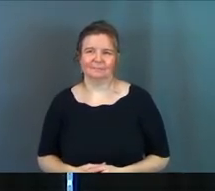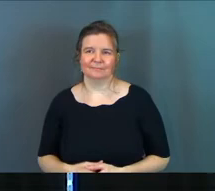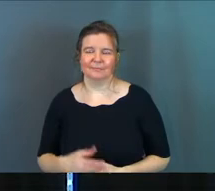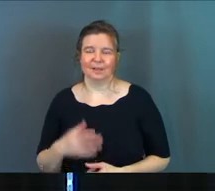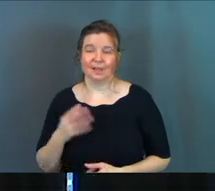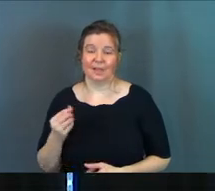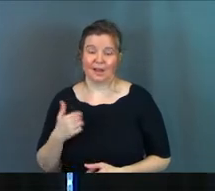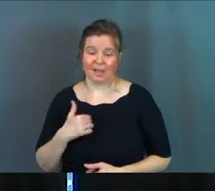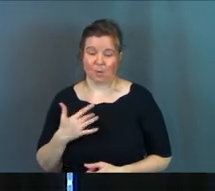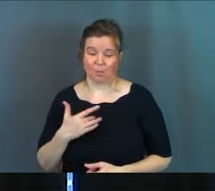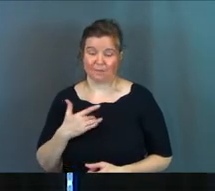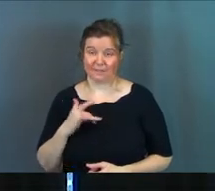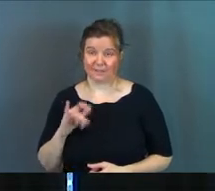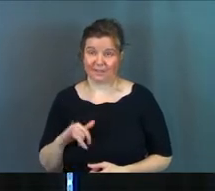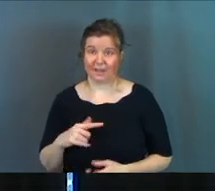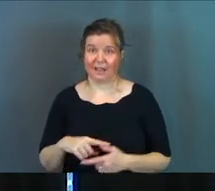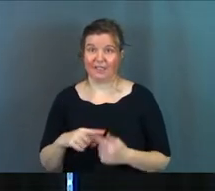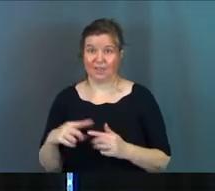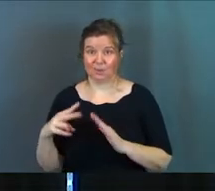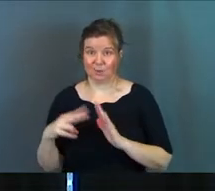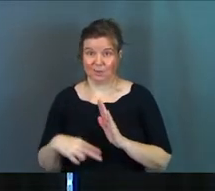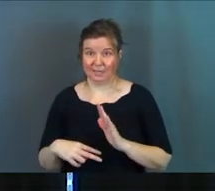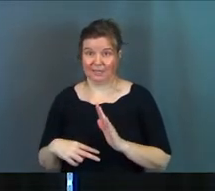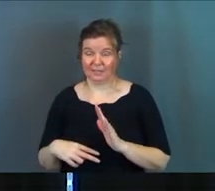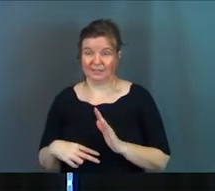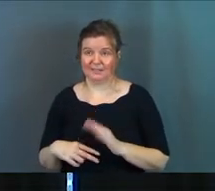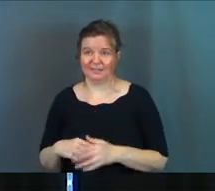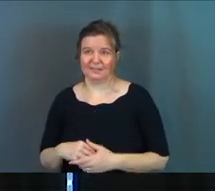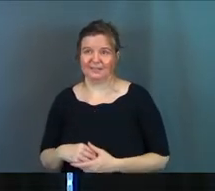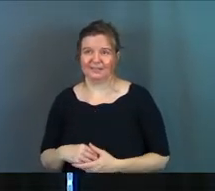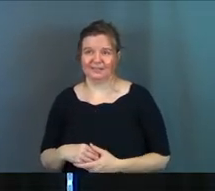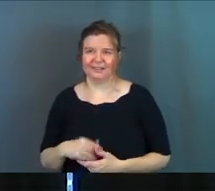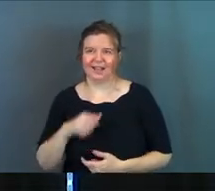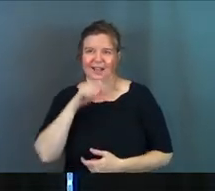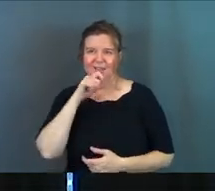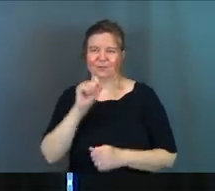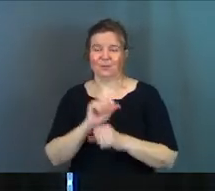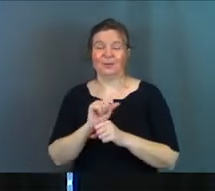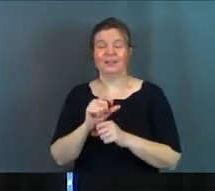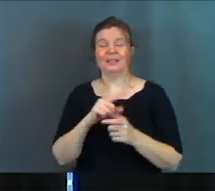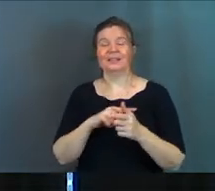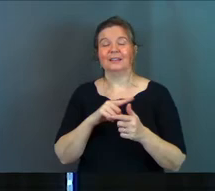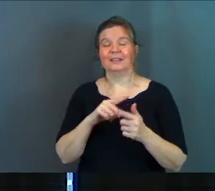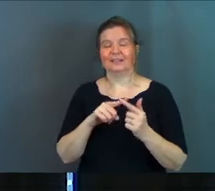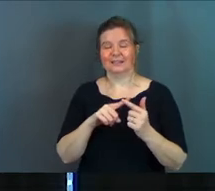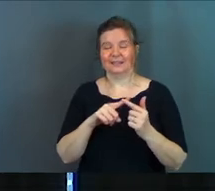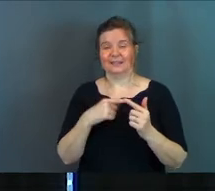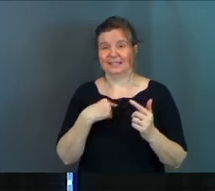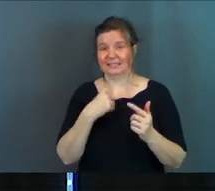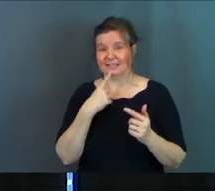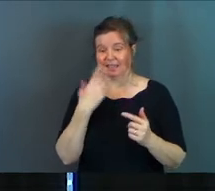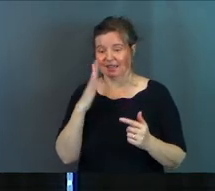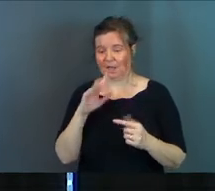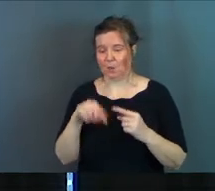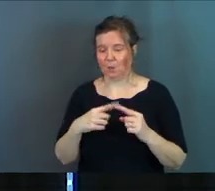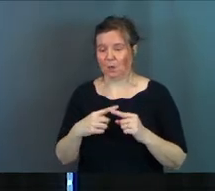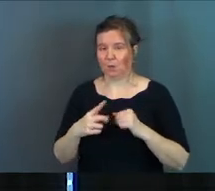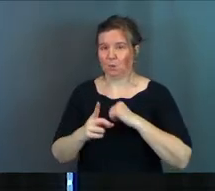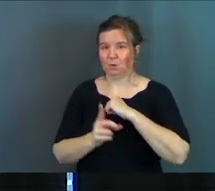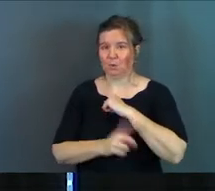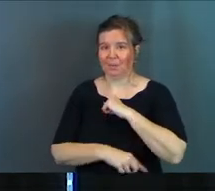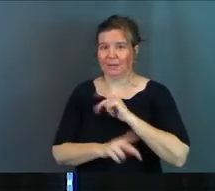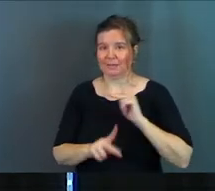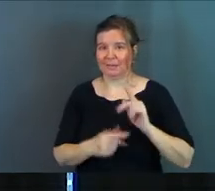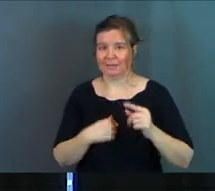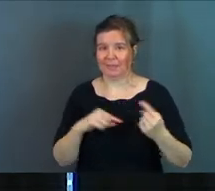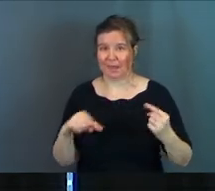And I was feeling that. And then you read, I love the way this works. He says, God, when will you punish